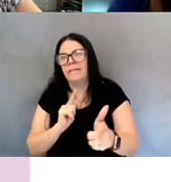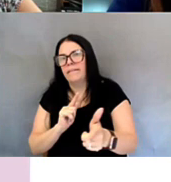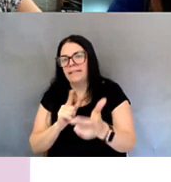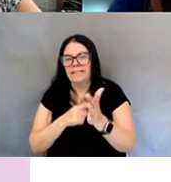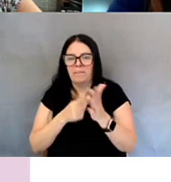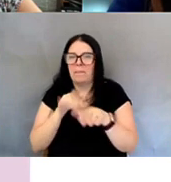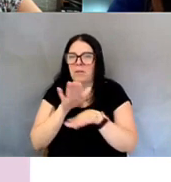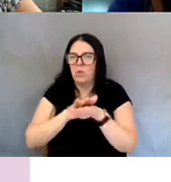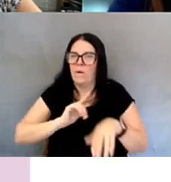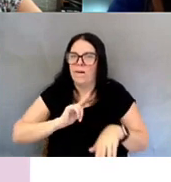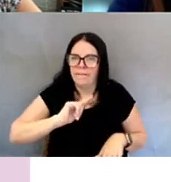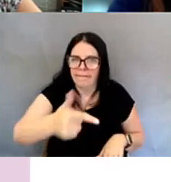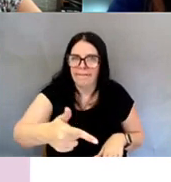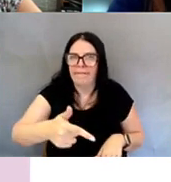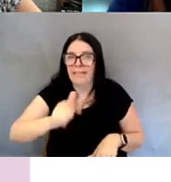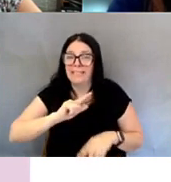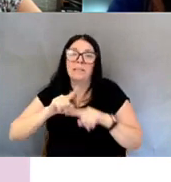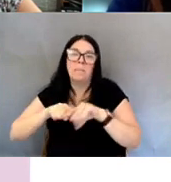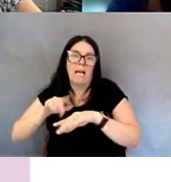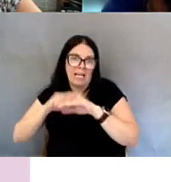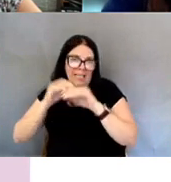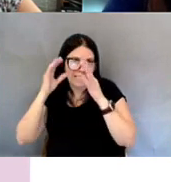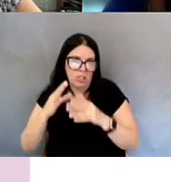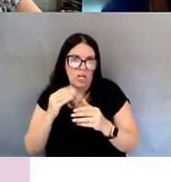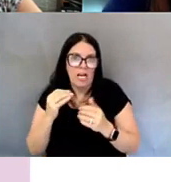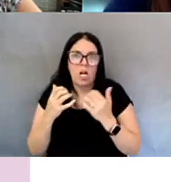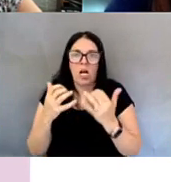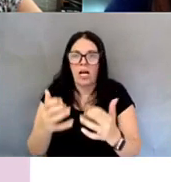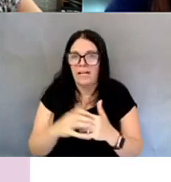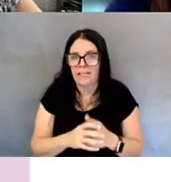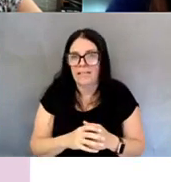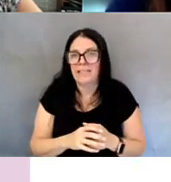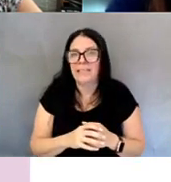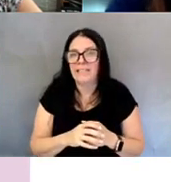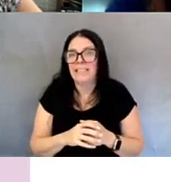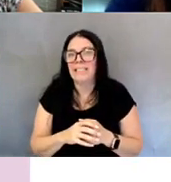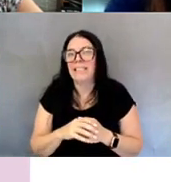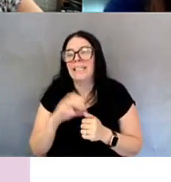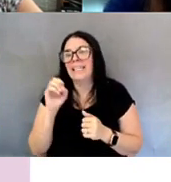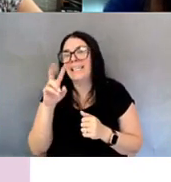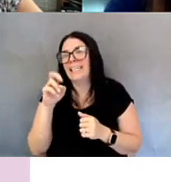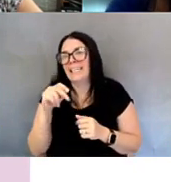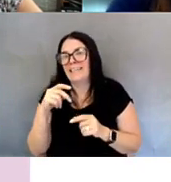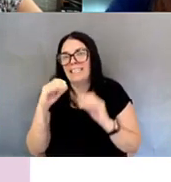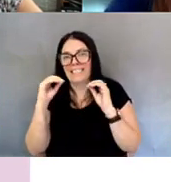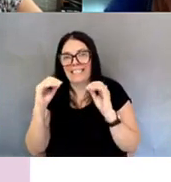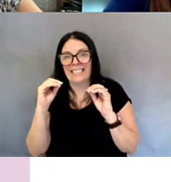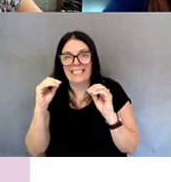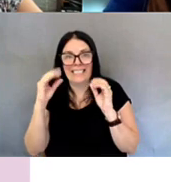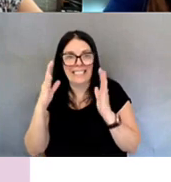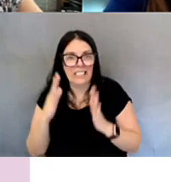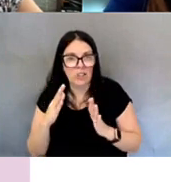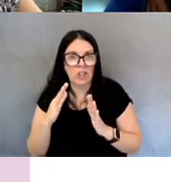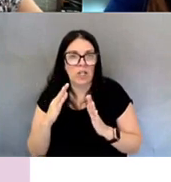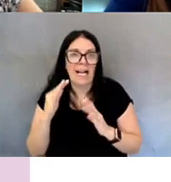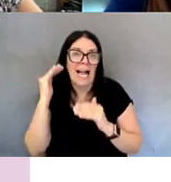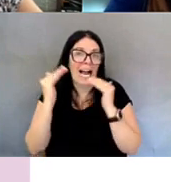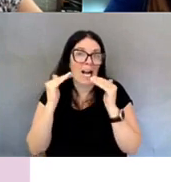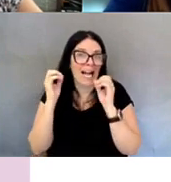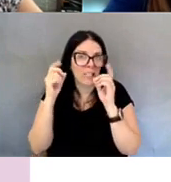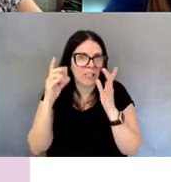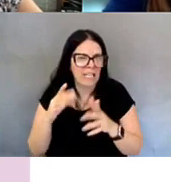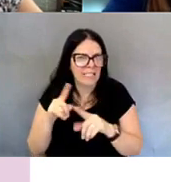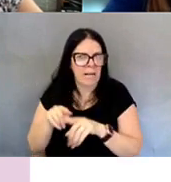issues. Depending on the teacher and the audience, it depends even the facility that the teacher, the adult educator